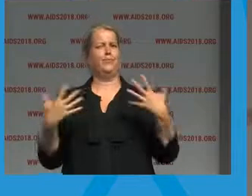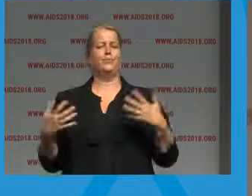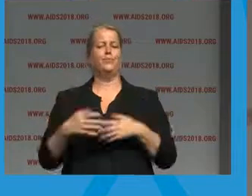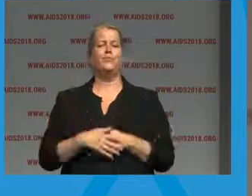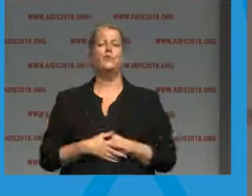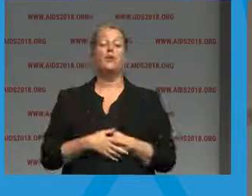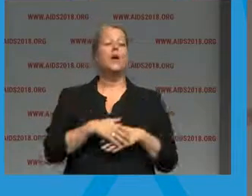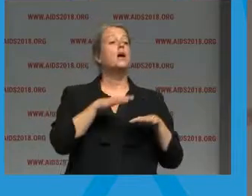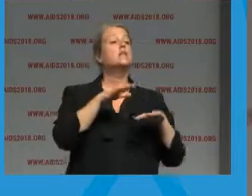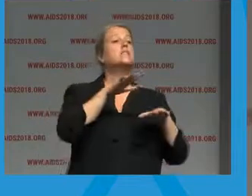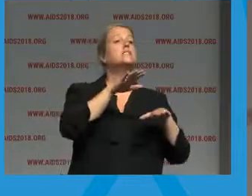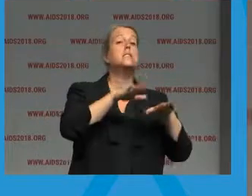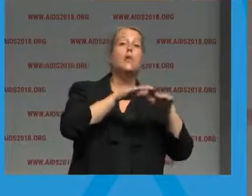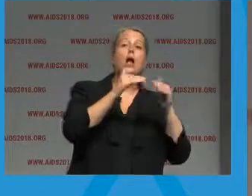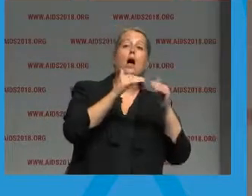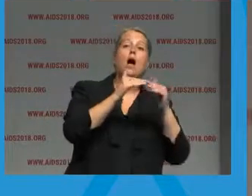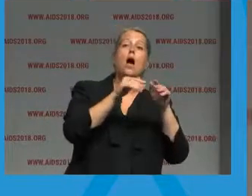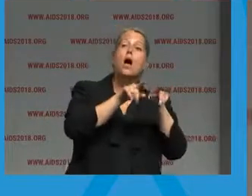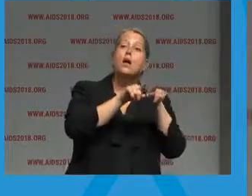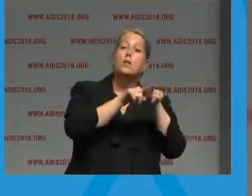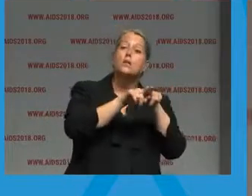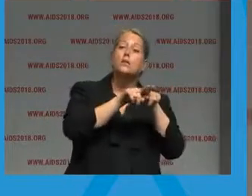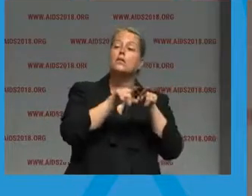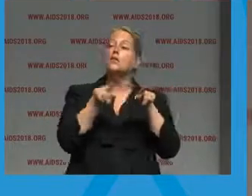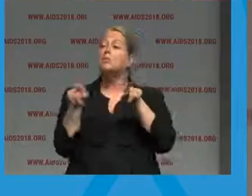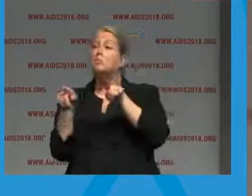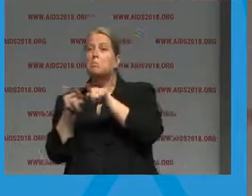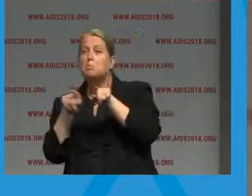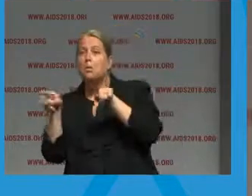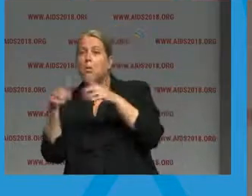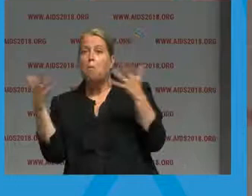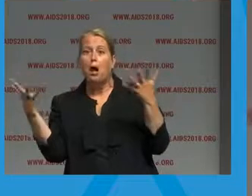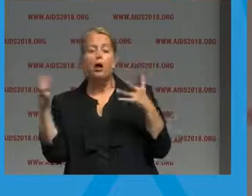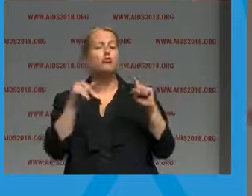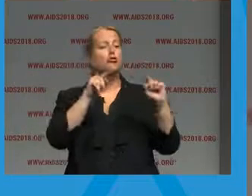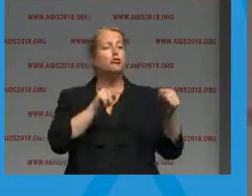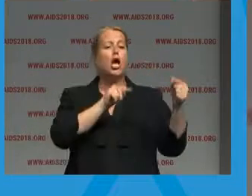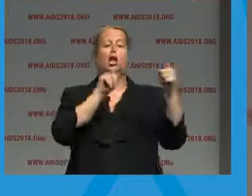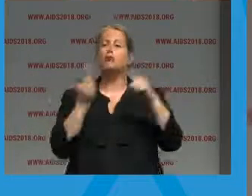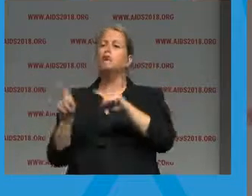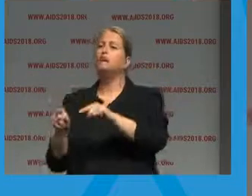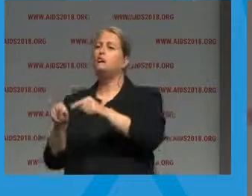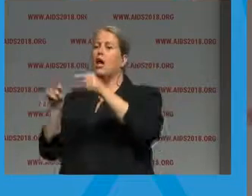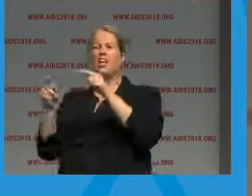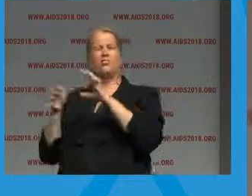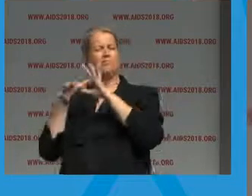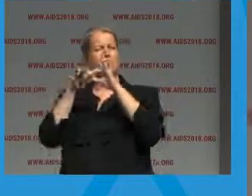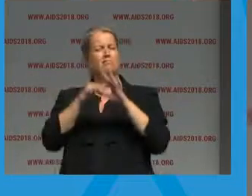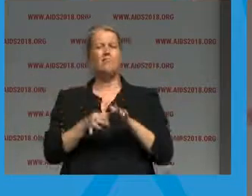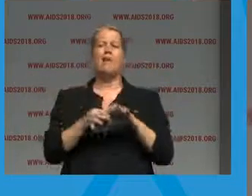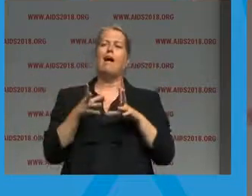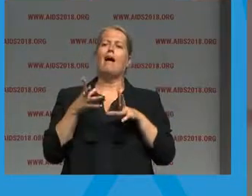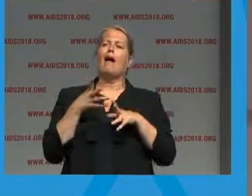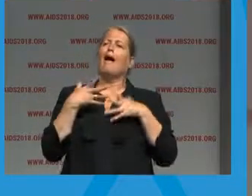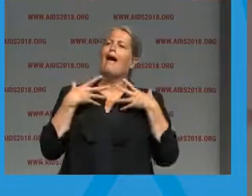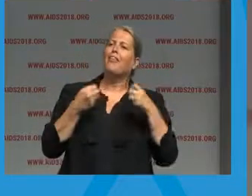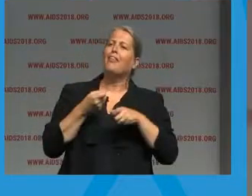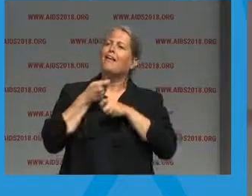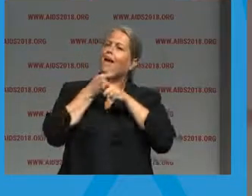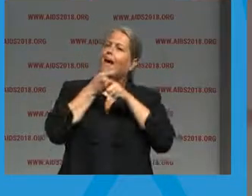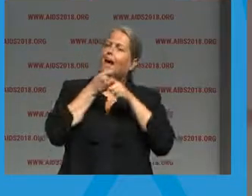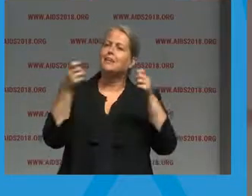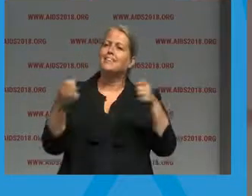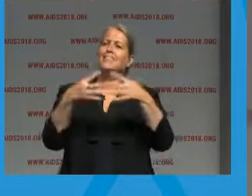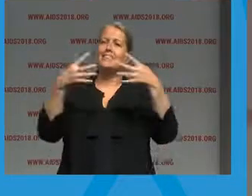similarities in both the challenge that the healthcare delivery system has, the unique aspects of